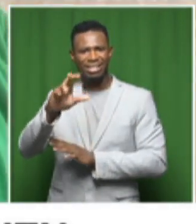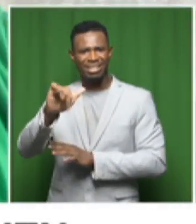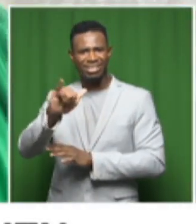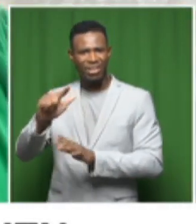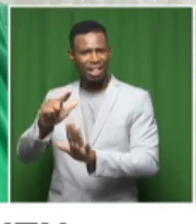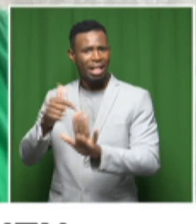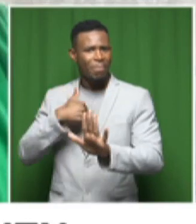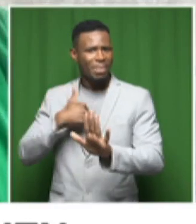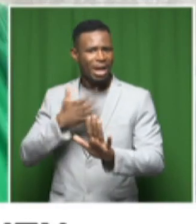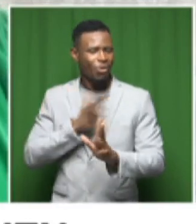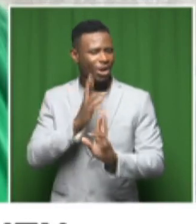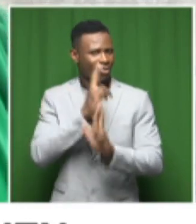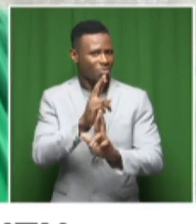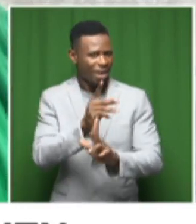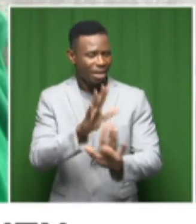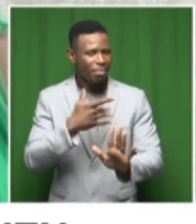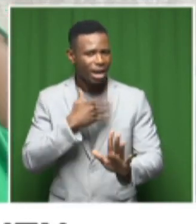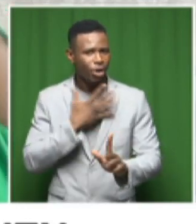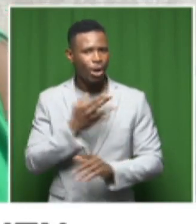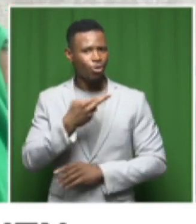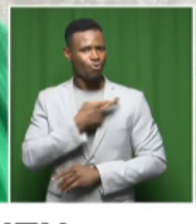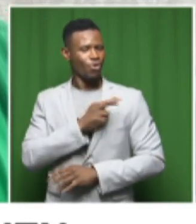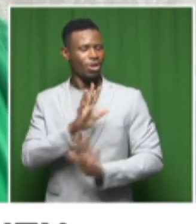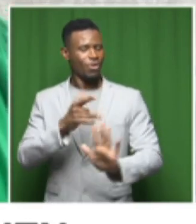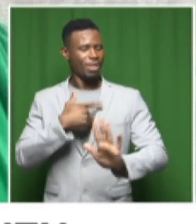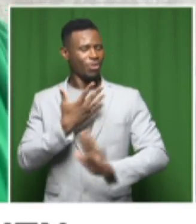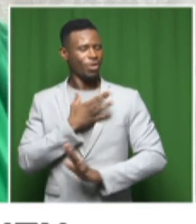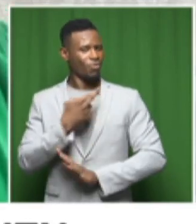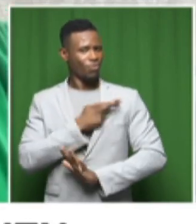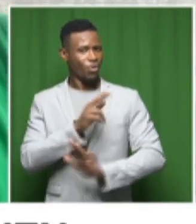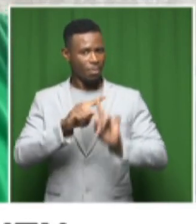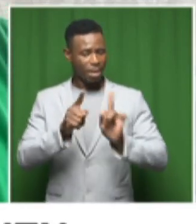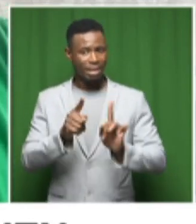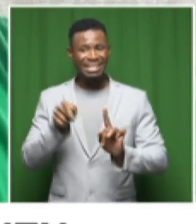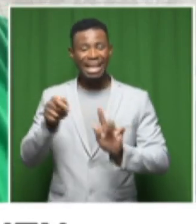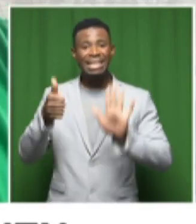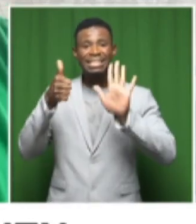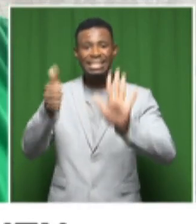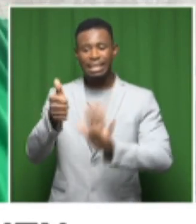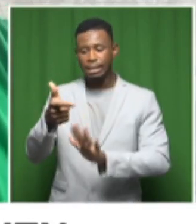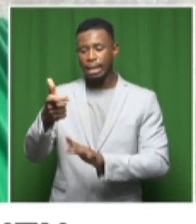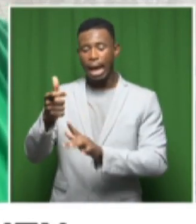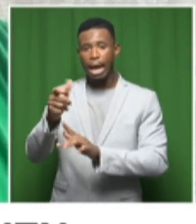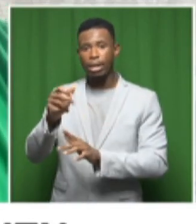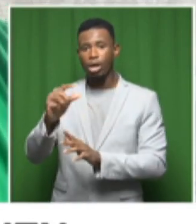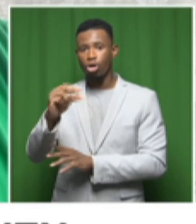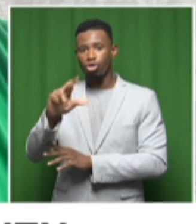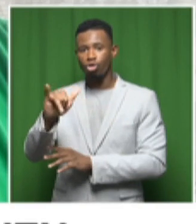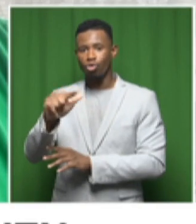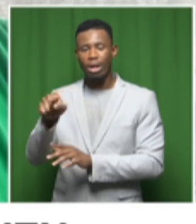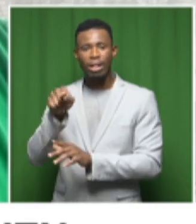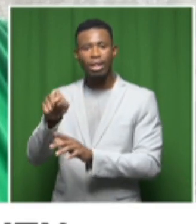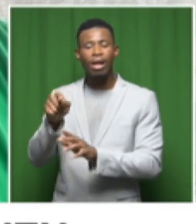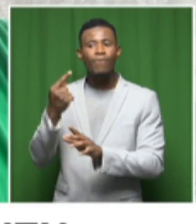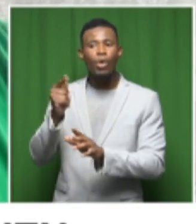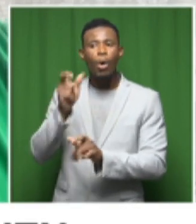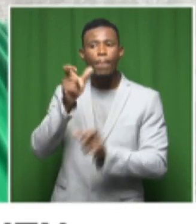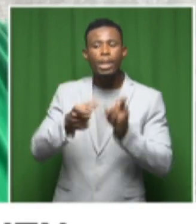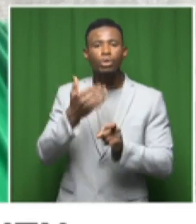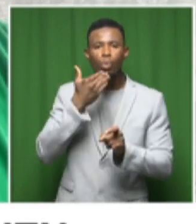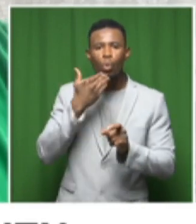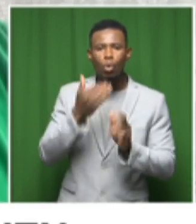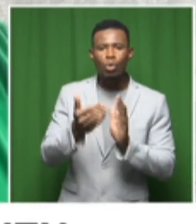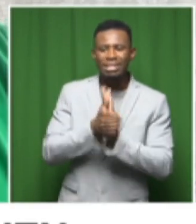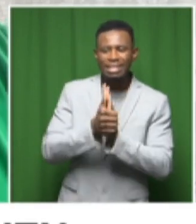right? No disrespect, but someone told me that the 6-gun grill is for people who either cannot cook or